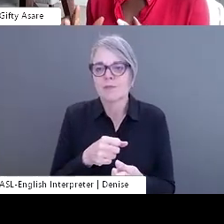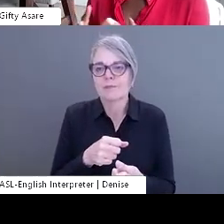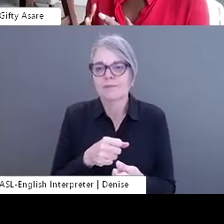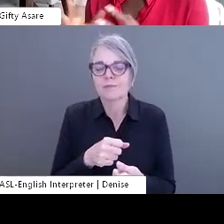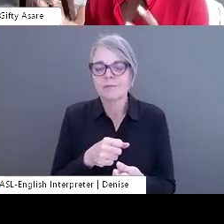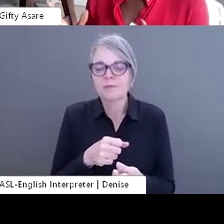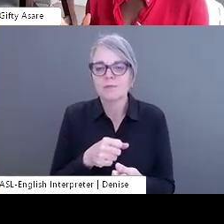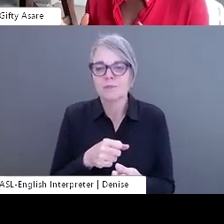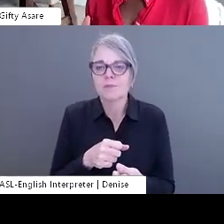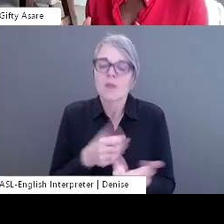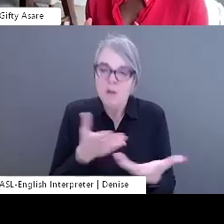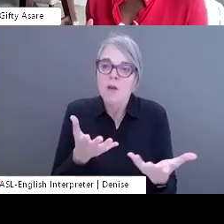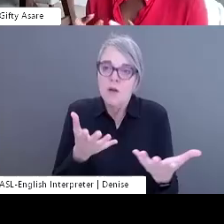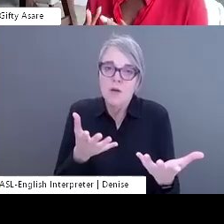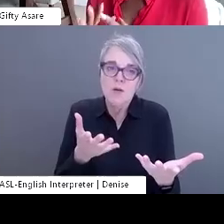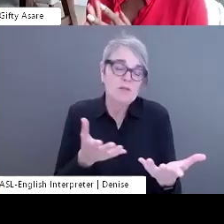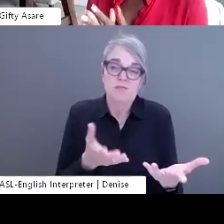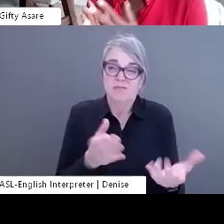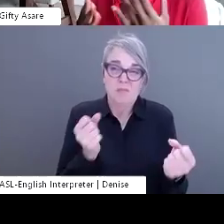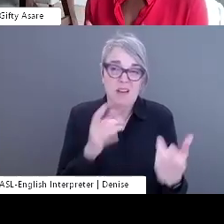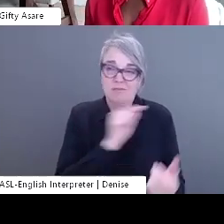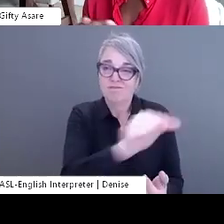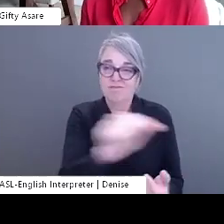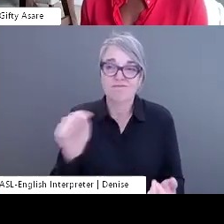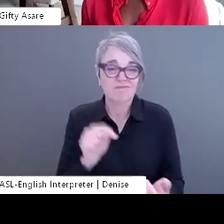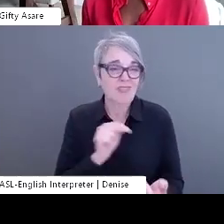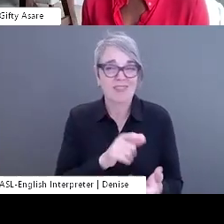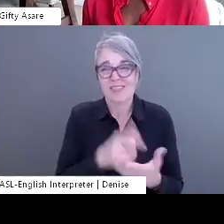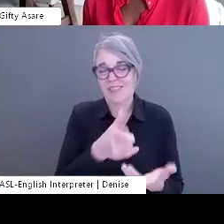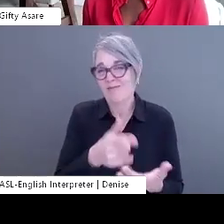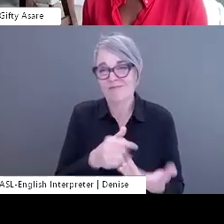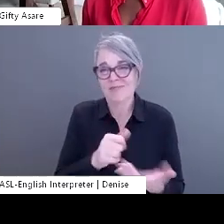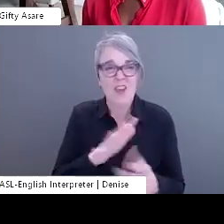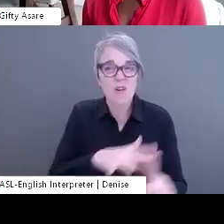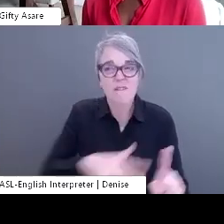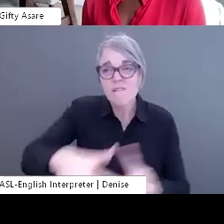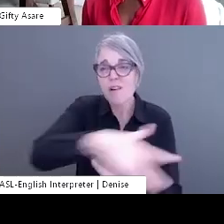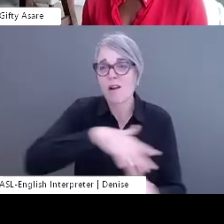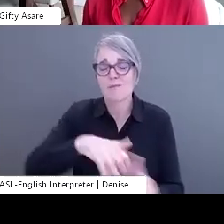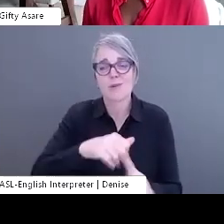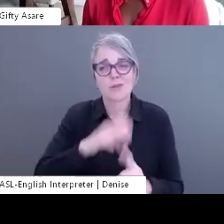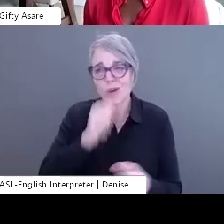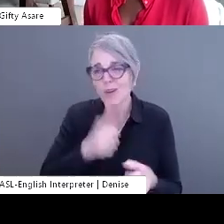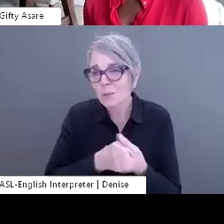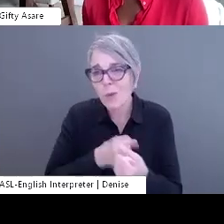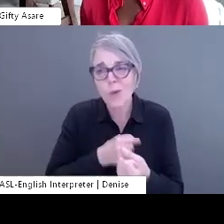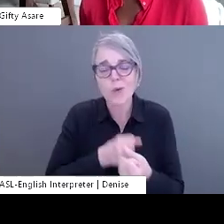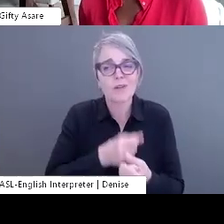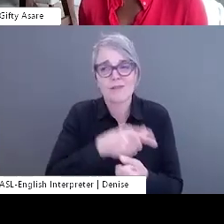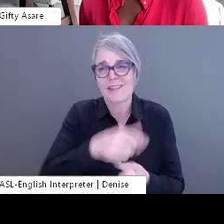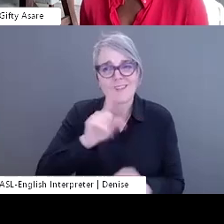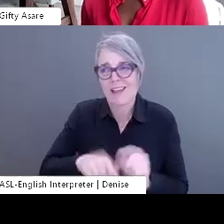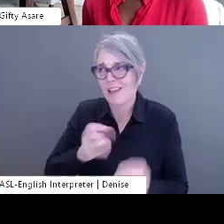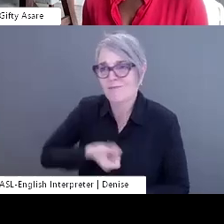really been in a supportive environment or in an environment that allows them to share that experience. Oftentimes, brain injury can be